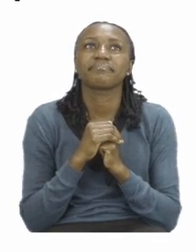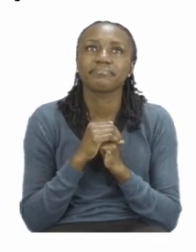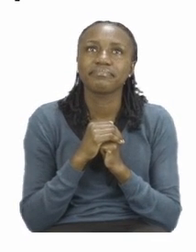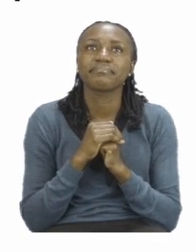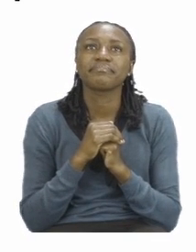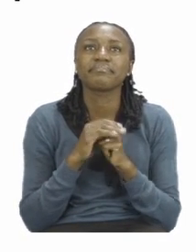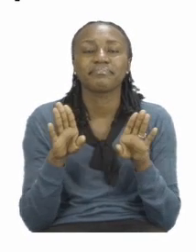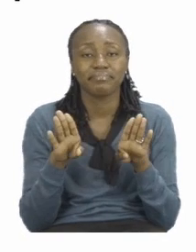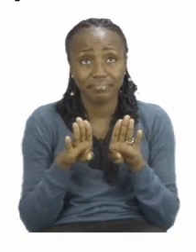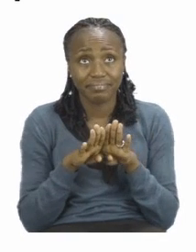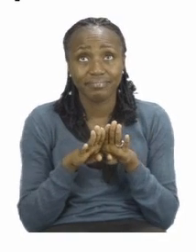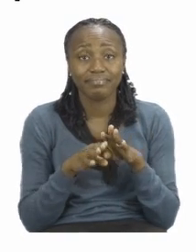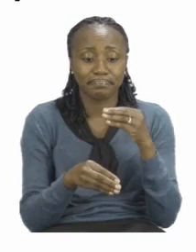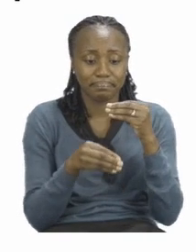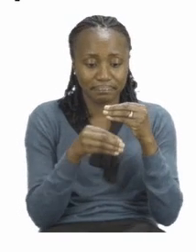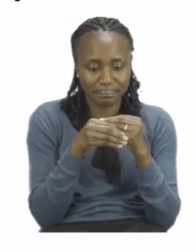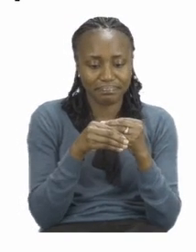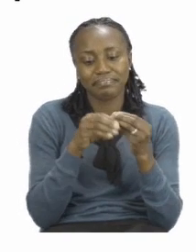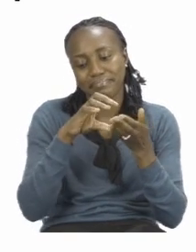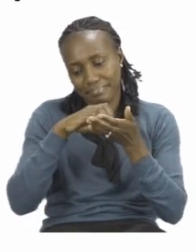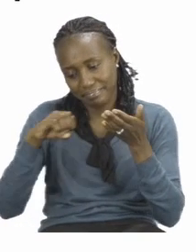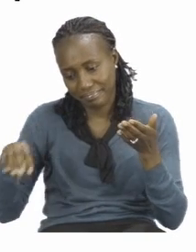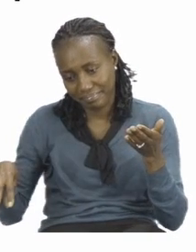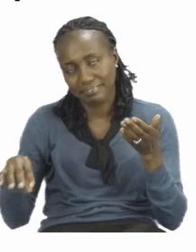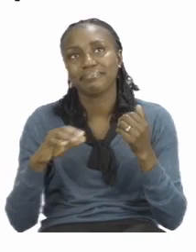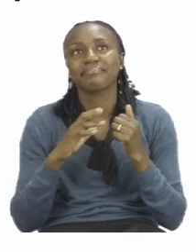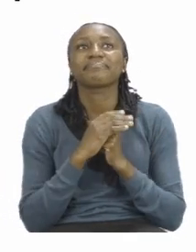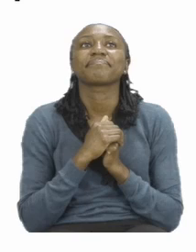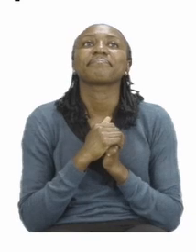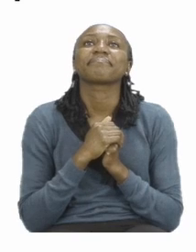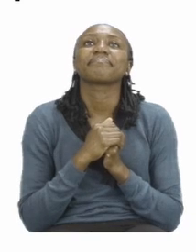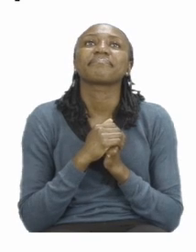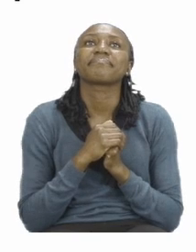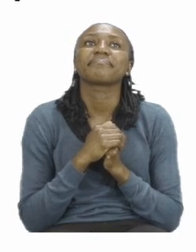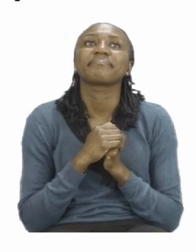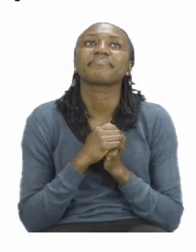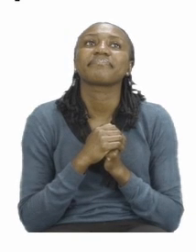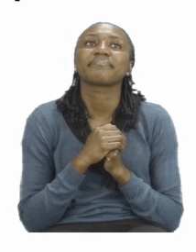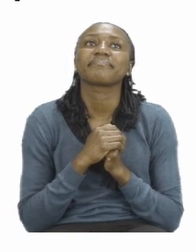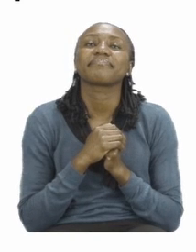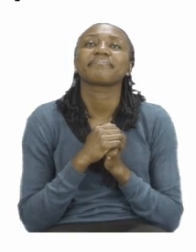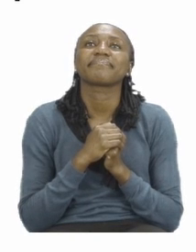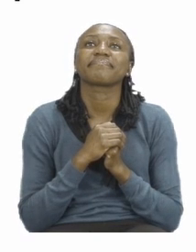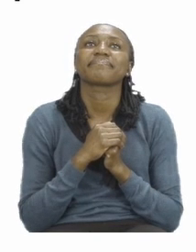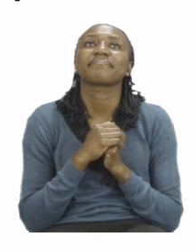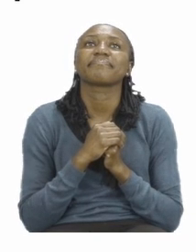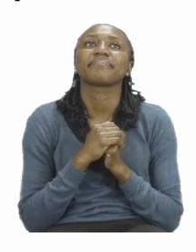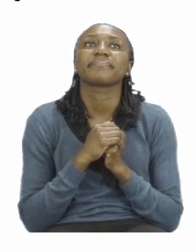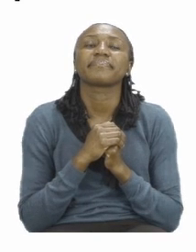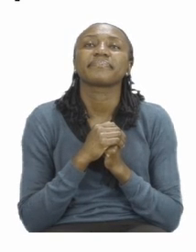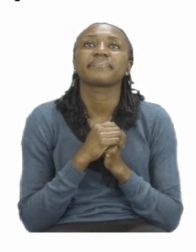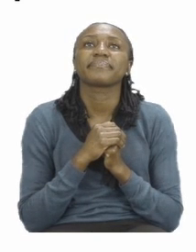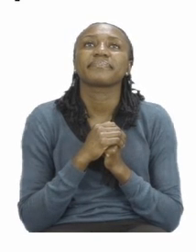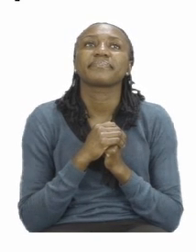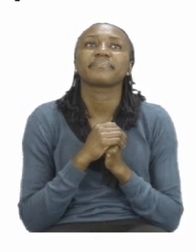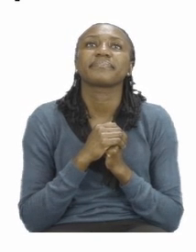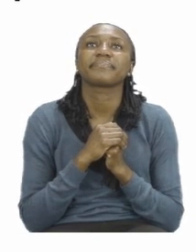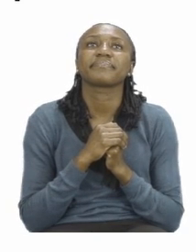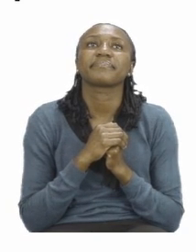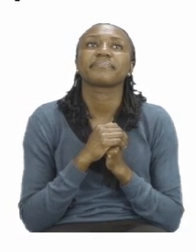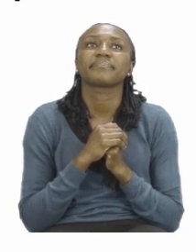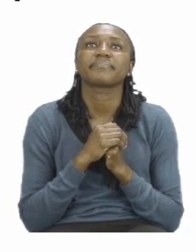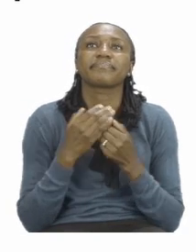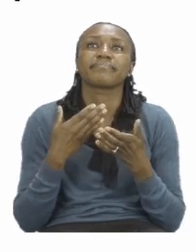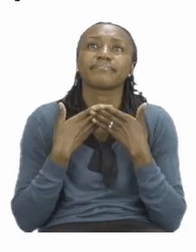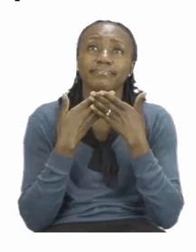doing computation. And the computation we're going to be doing is adding and subtracting. We're going to do the first